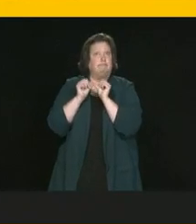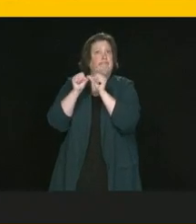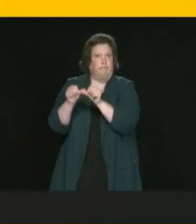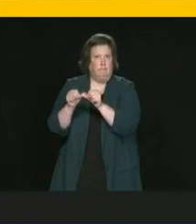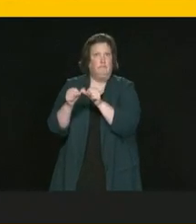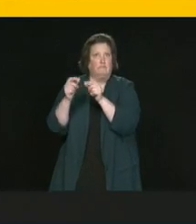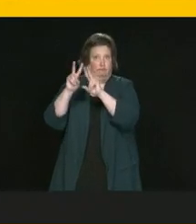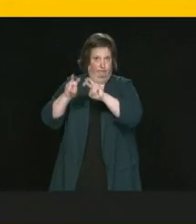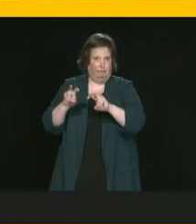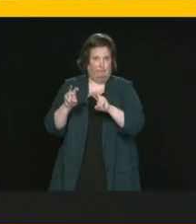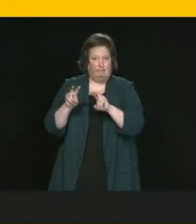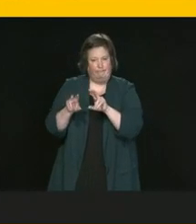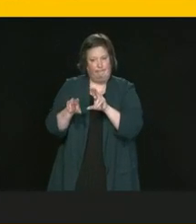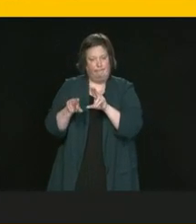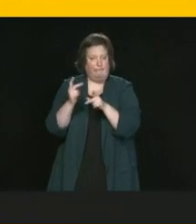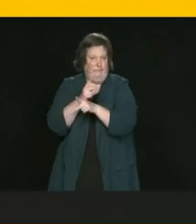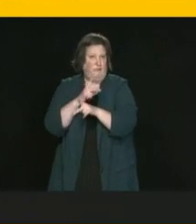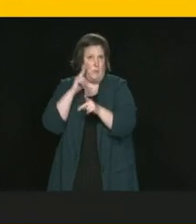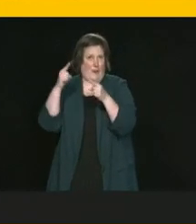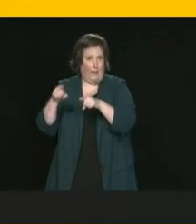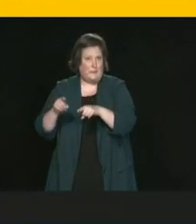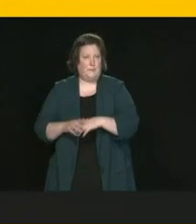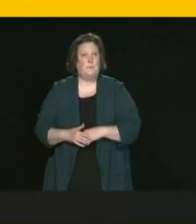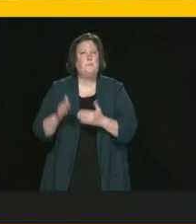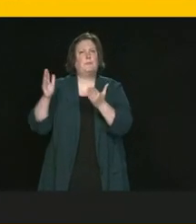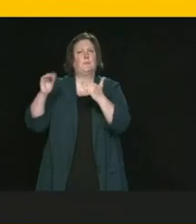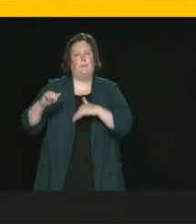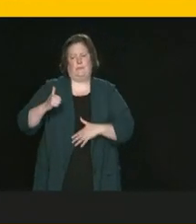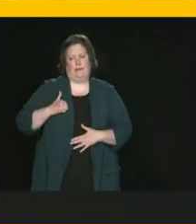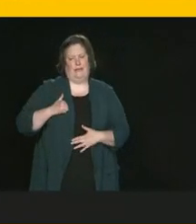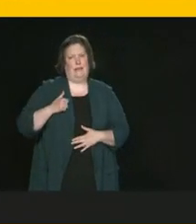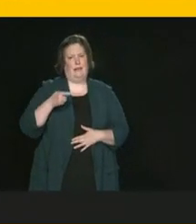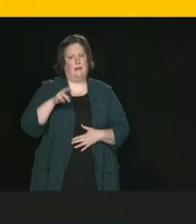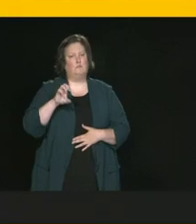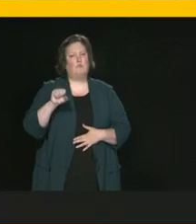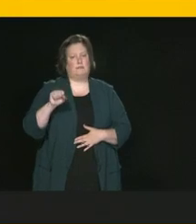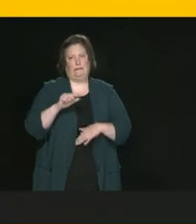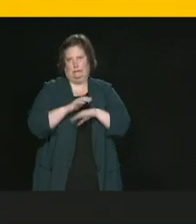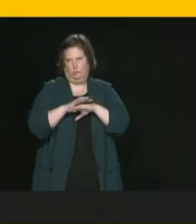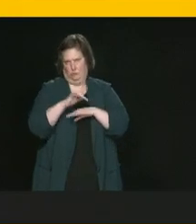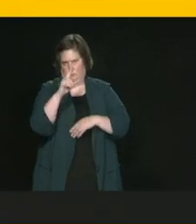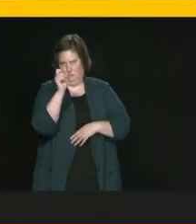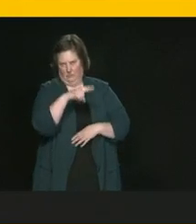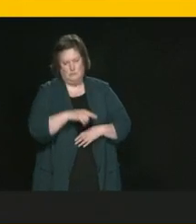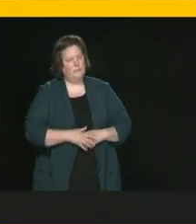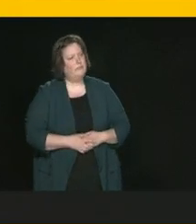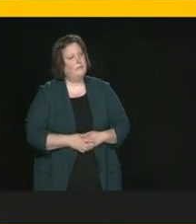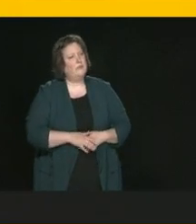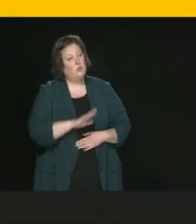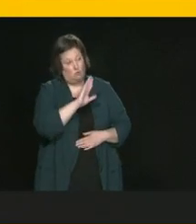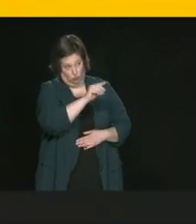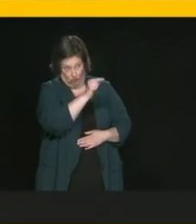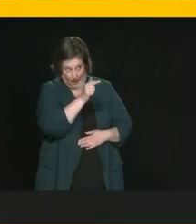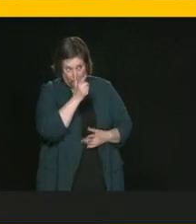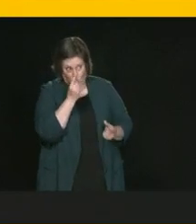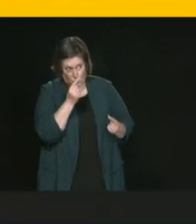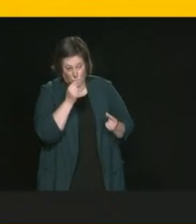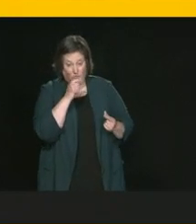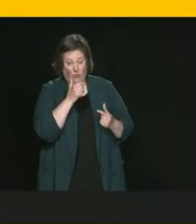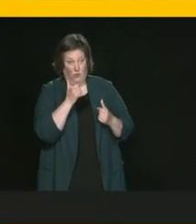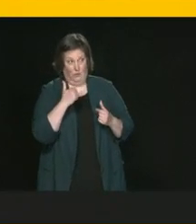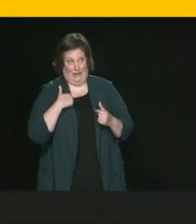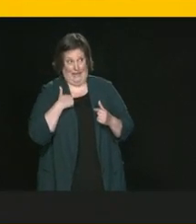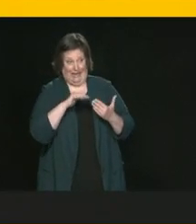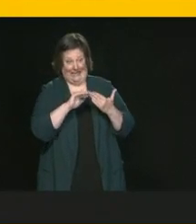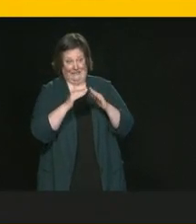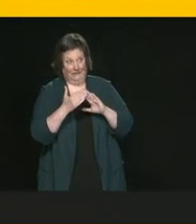on it. Mia Rabson from the Canadian Press. Is your government willing to do what's needed to allow the Canadian cities to be part of the